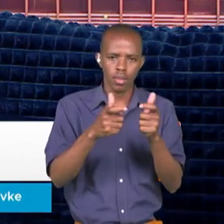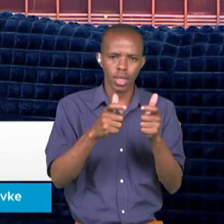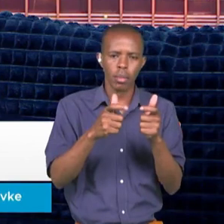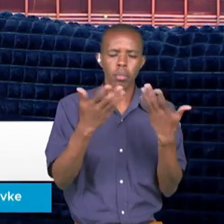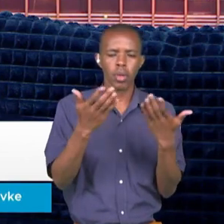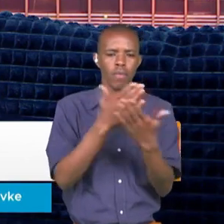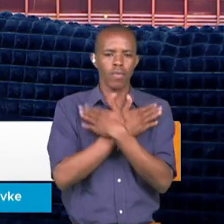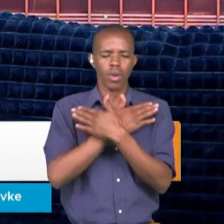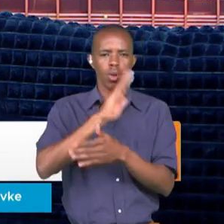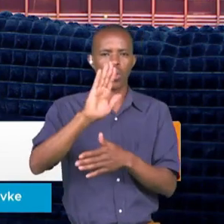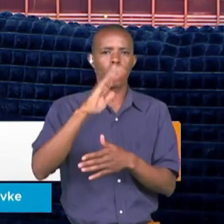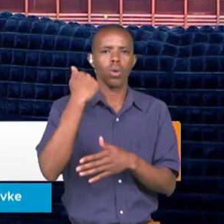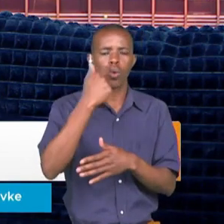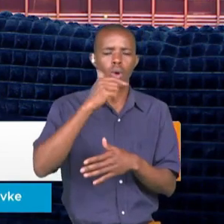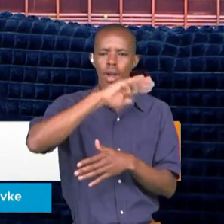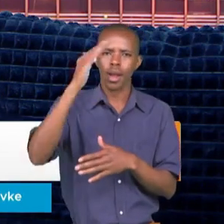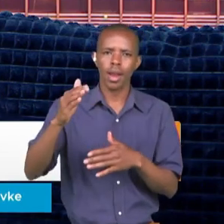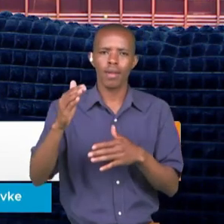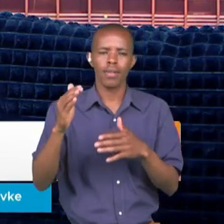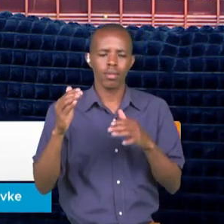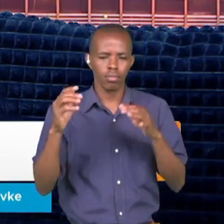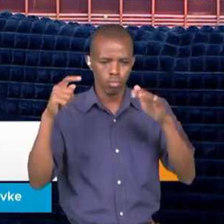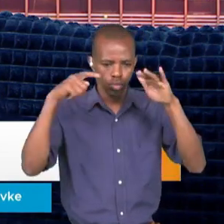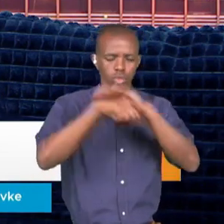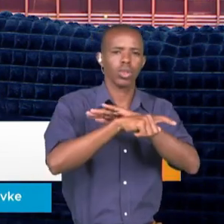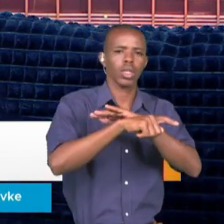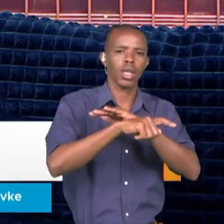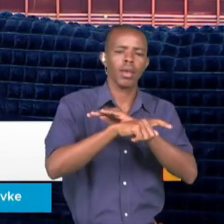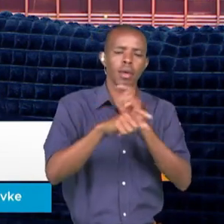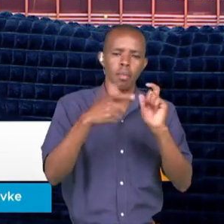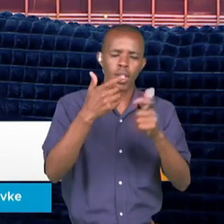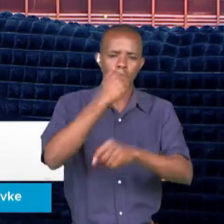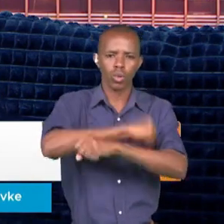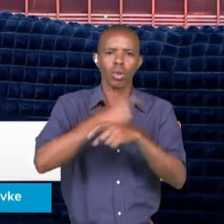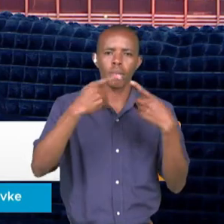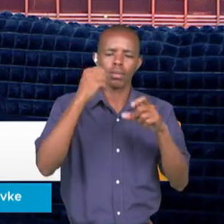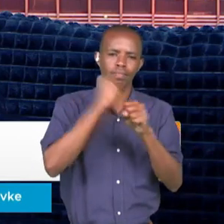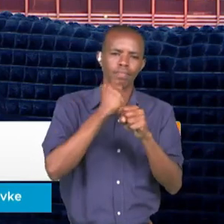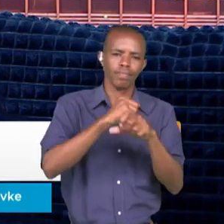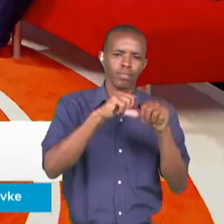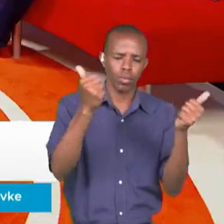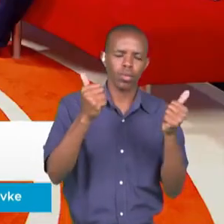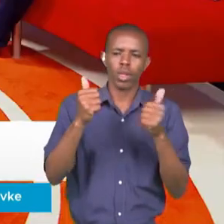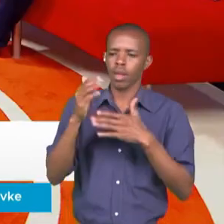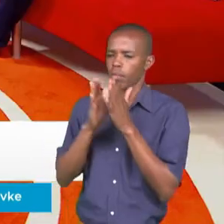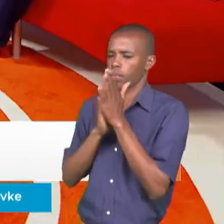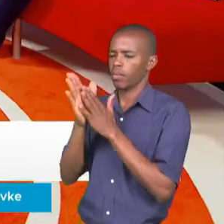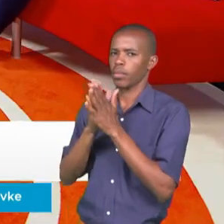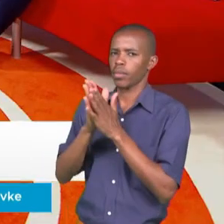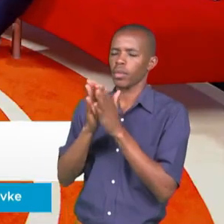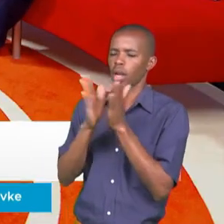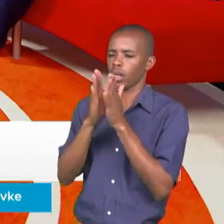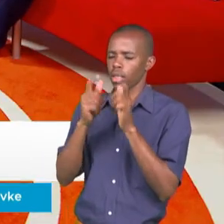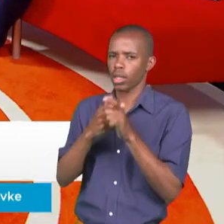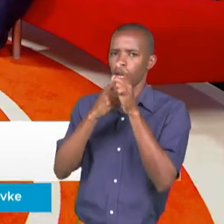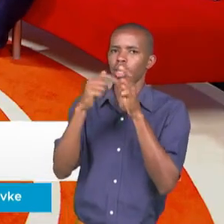probably so many who never went to media school, and they're doing quite well. Sure. See, the passion, of course, the talent. Yes. You know, there's